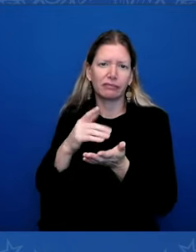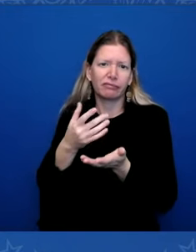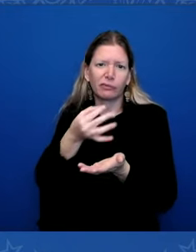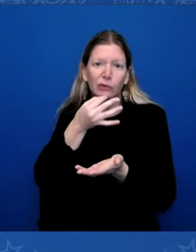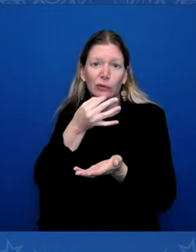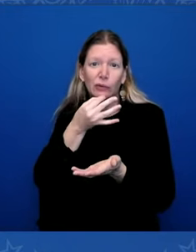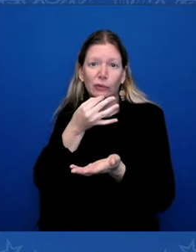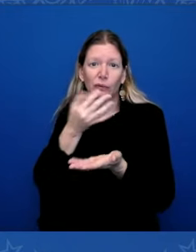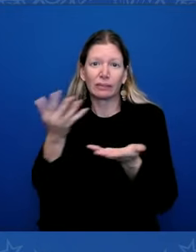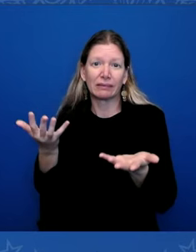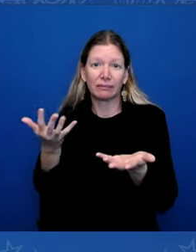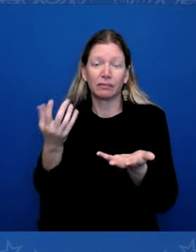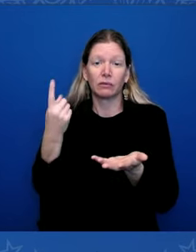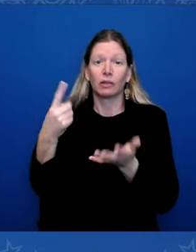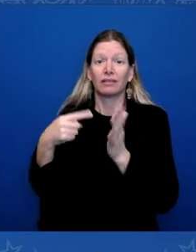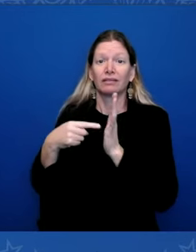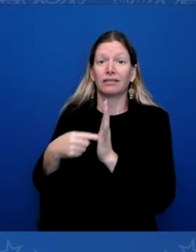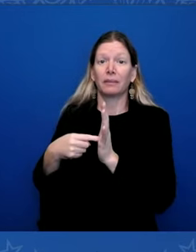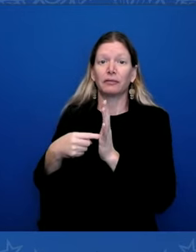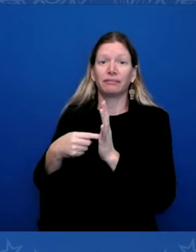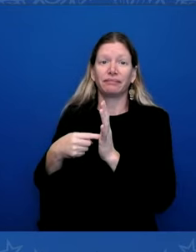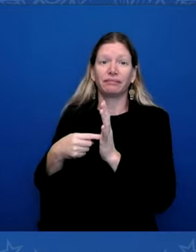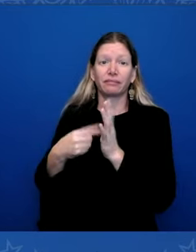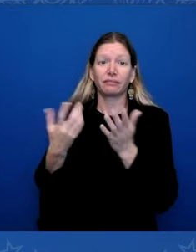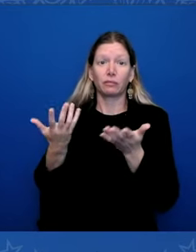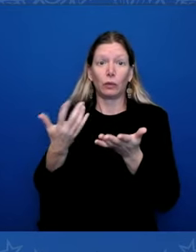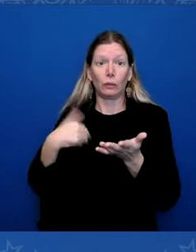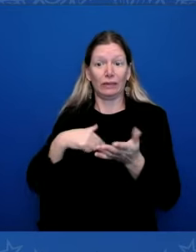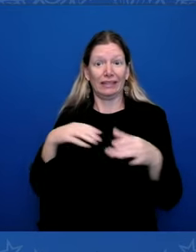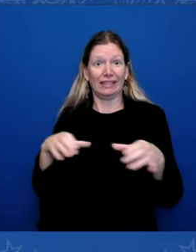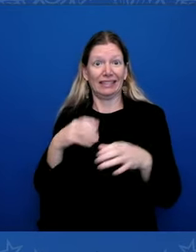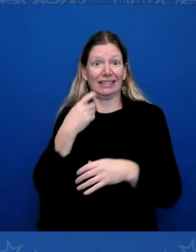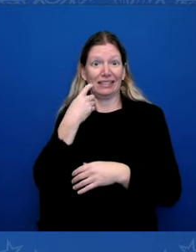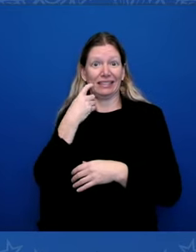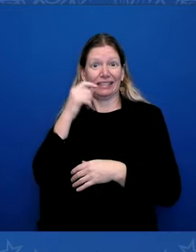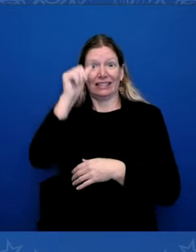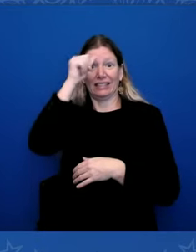to save everybody money, increase